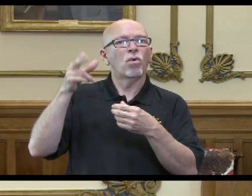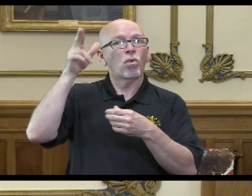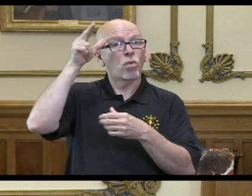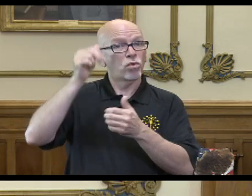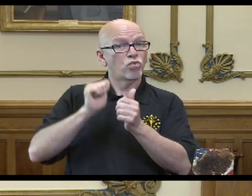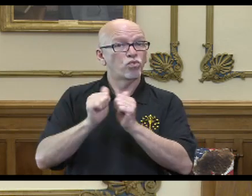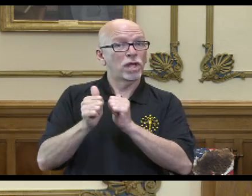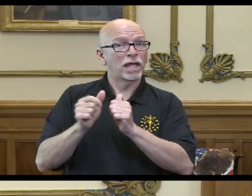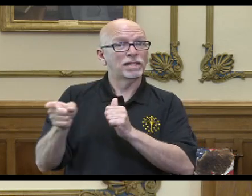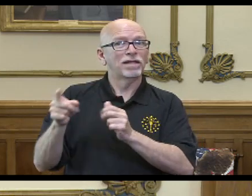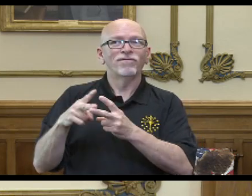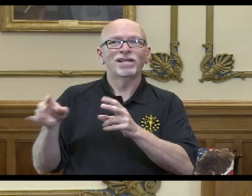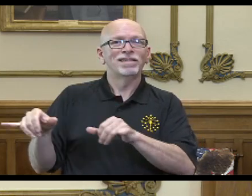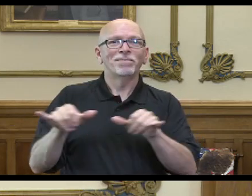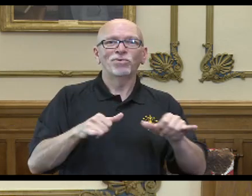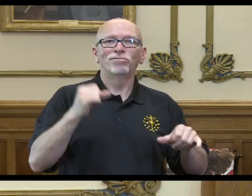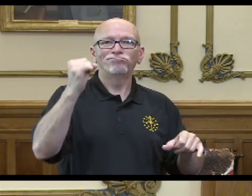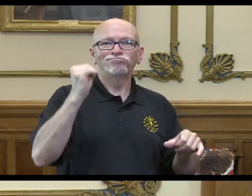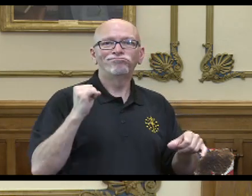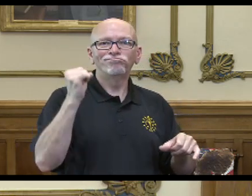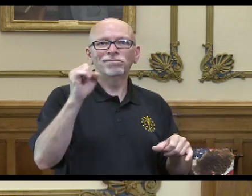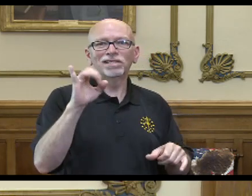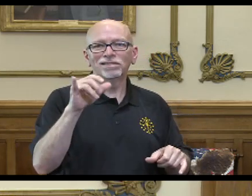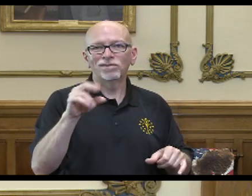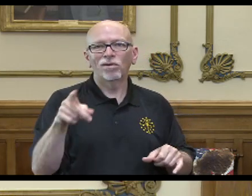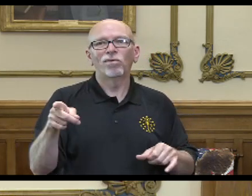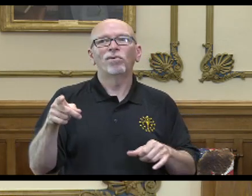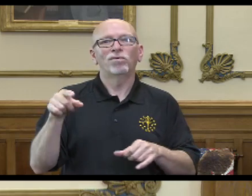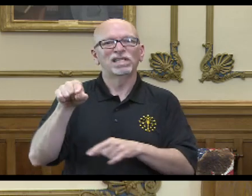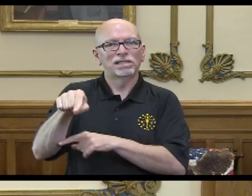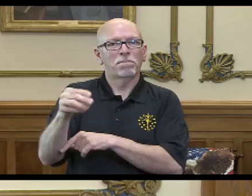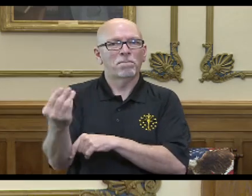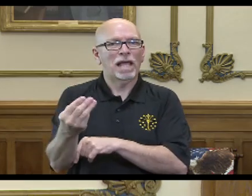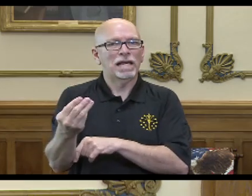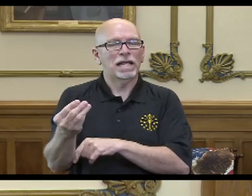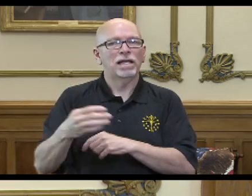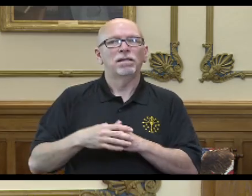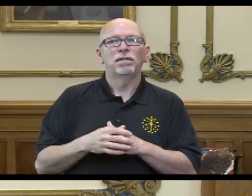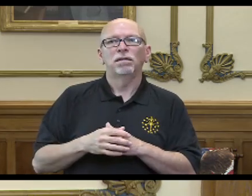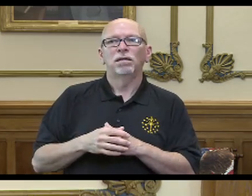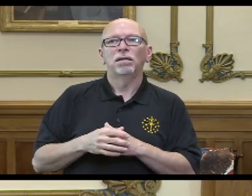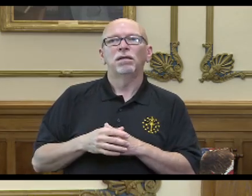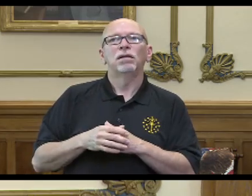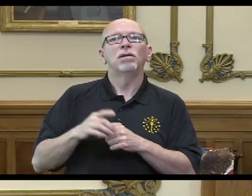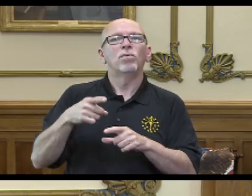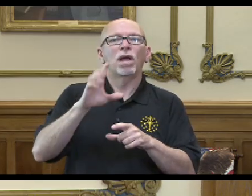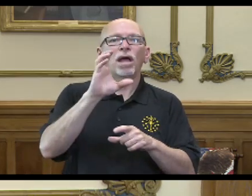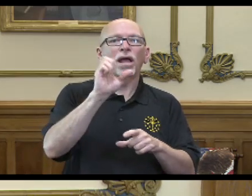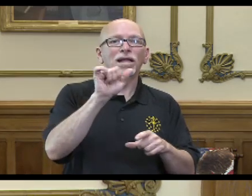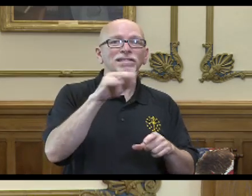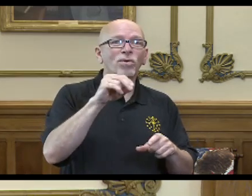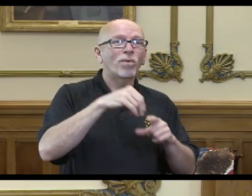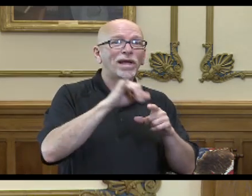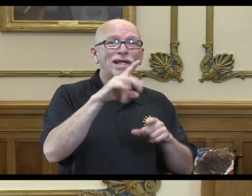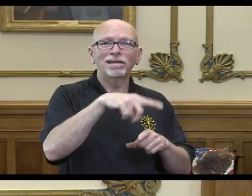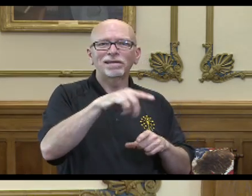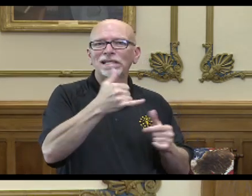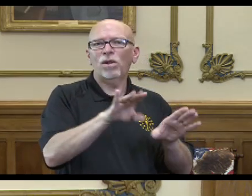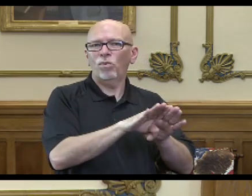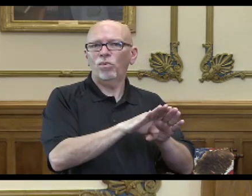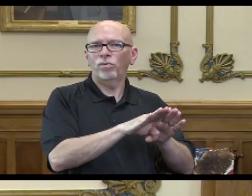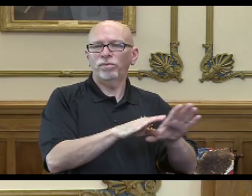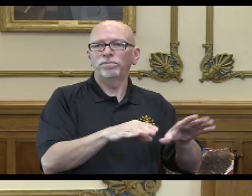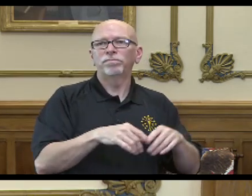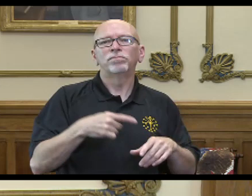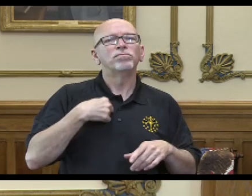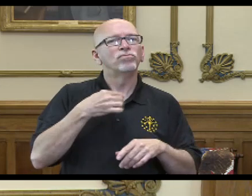course is very similar to slot machines, this coming Monday, while casinos in Indiana remain closed.